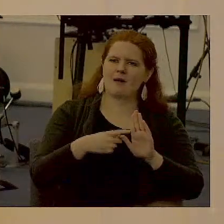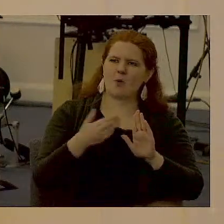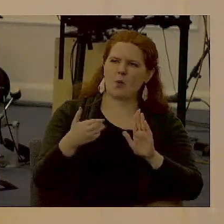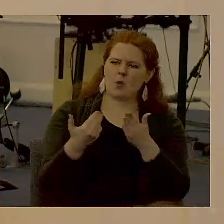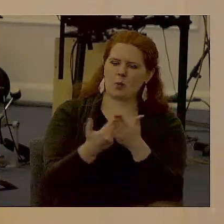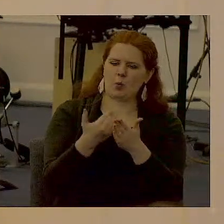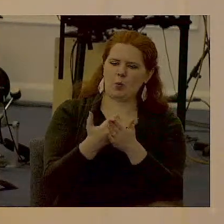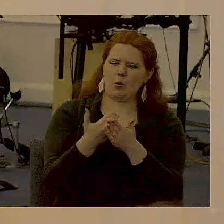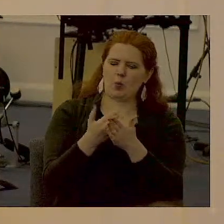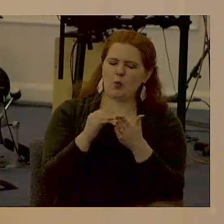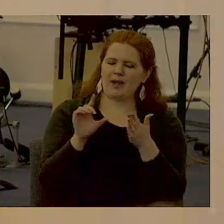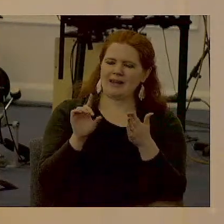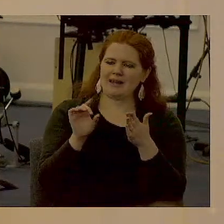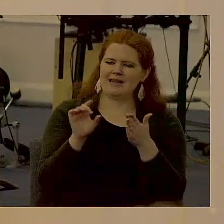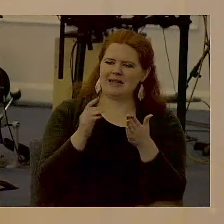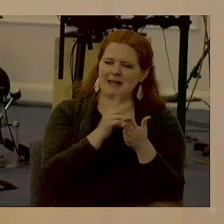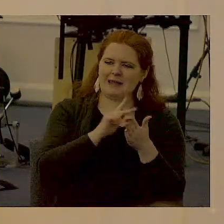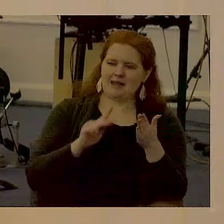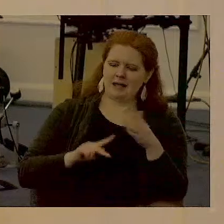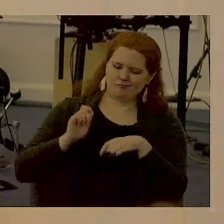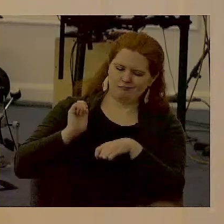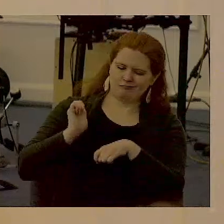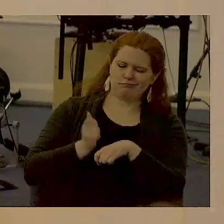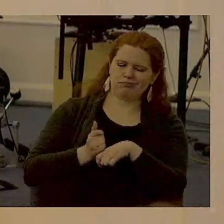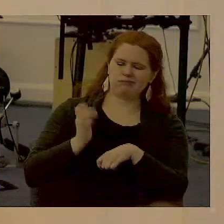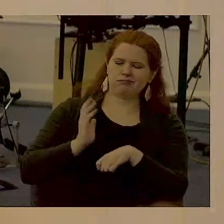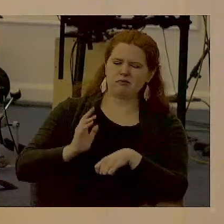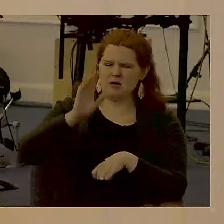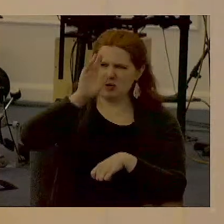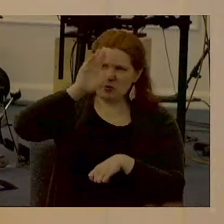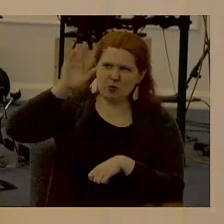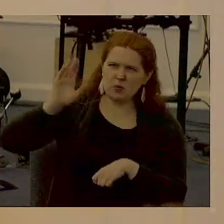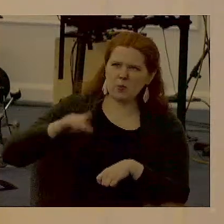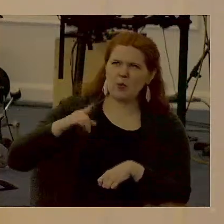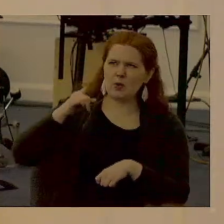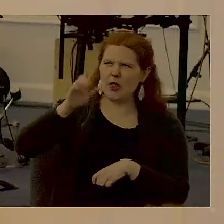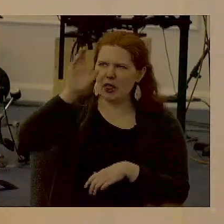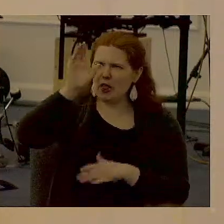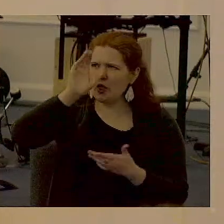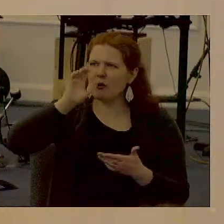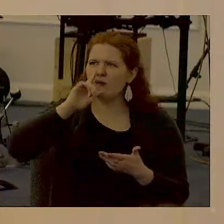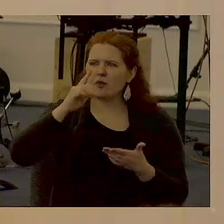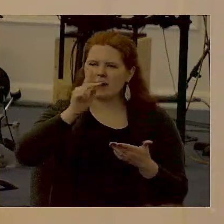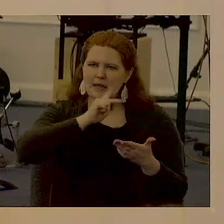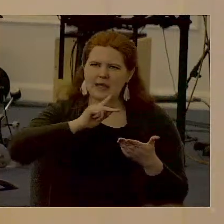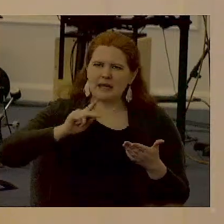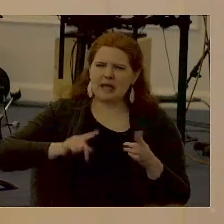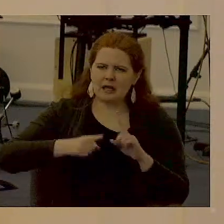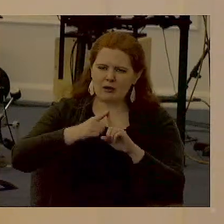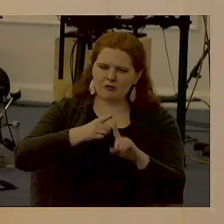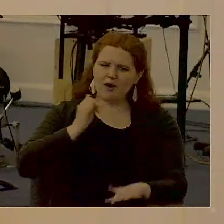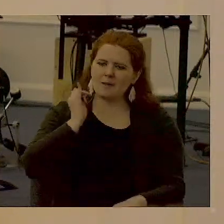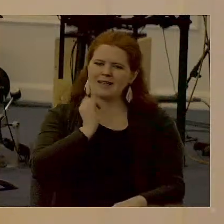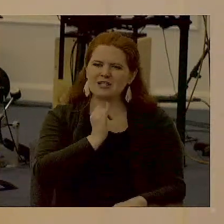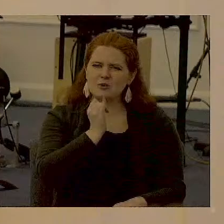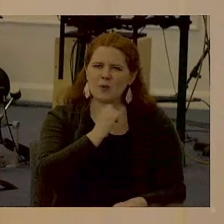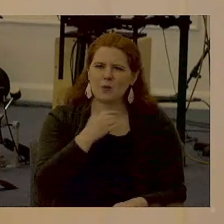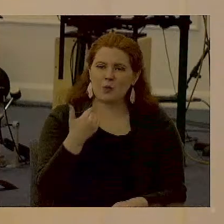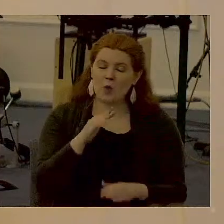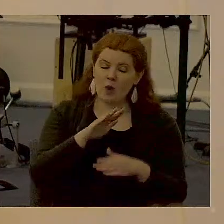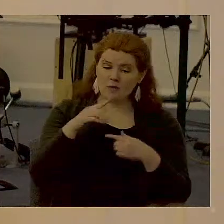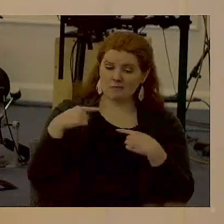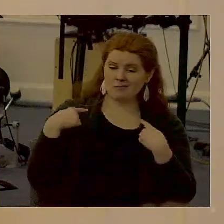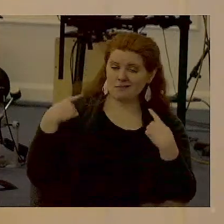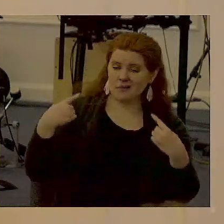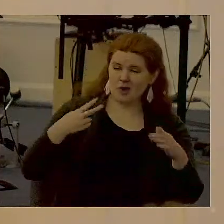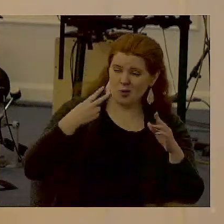new dynasty being established. They said, we knew that we should be looking for a king coming from Israel. All the prophecies